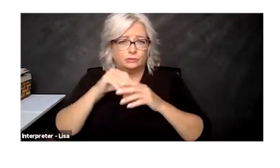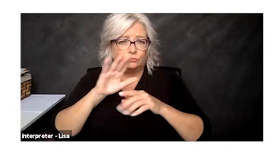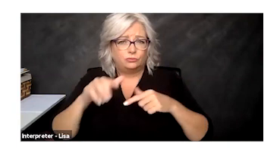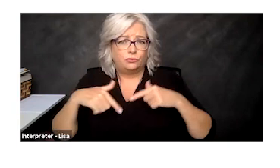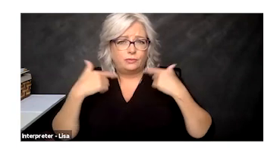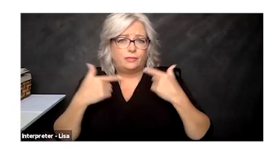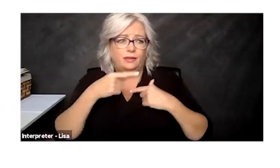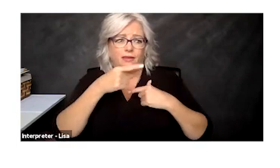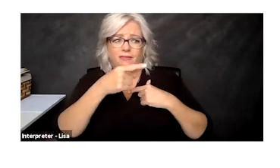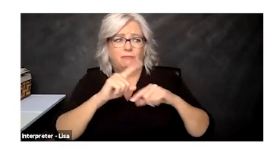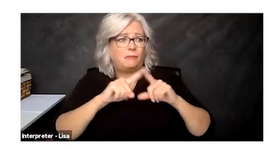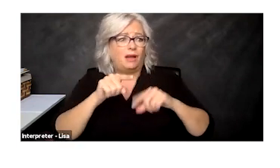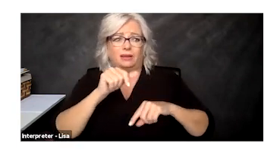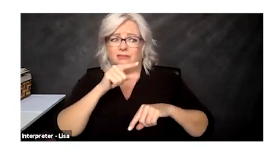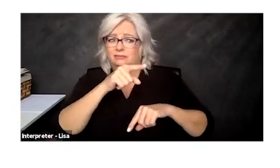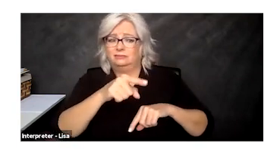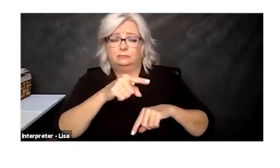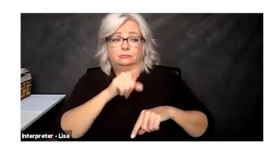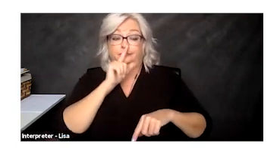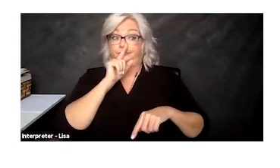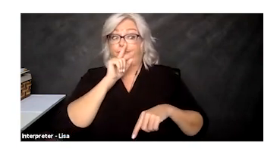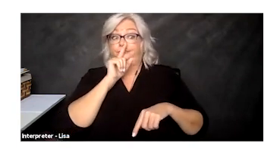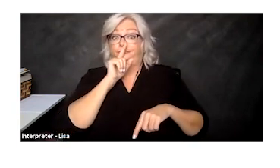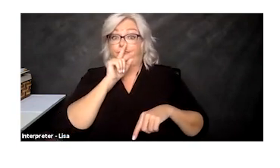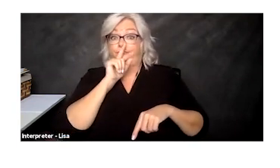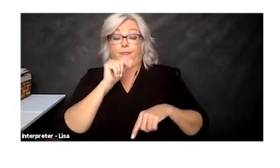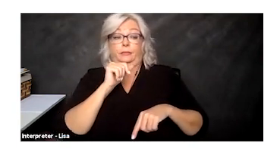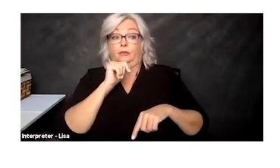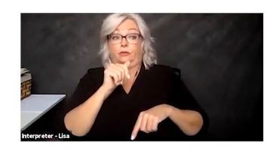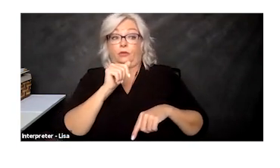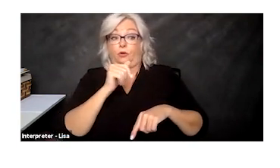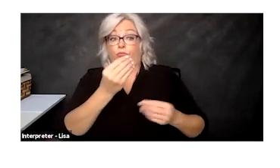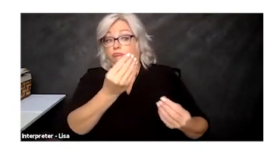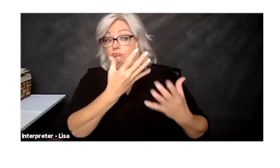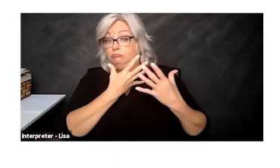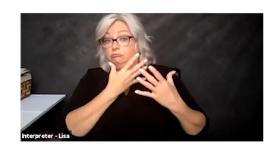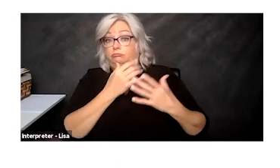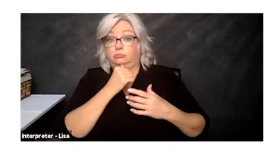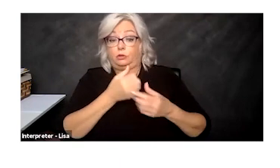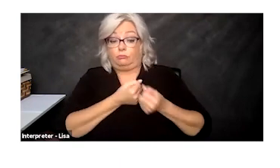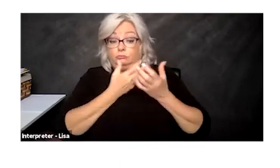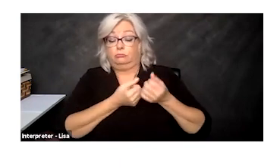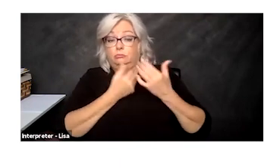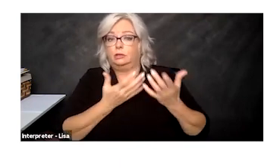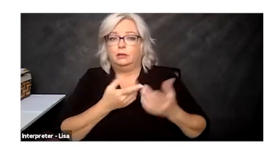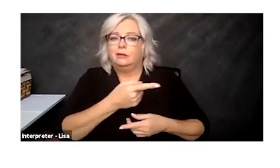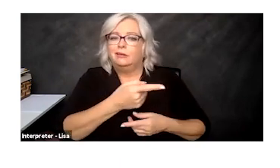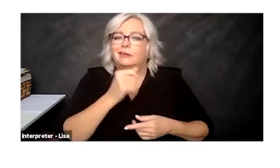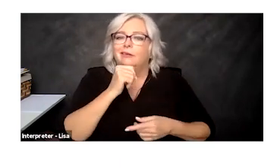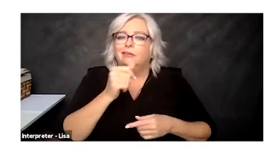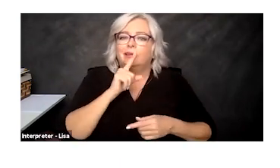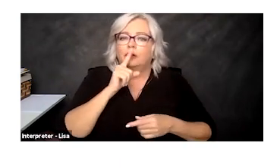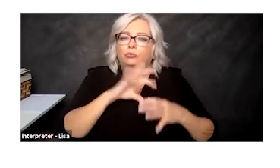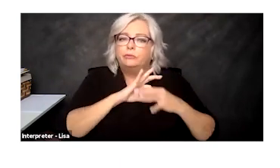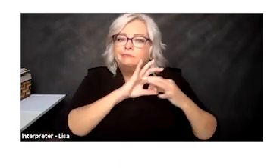you about your missteps, they're actually not really a part of your community. So how can you create an